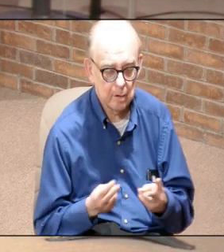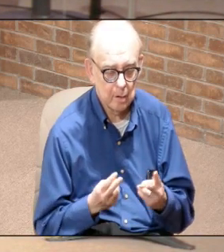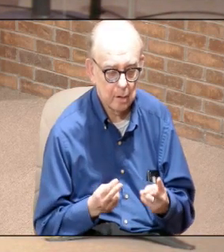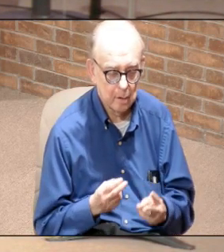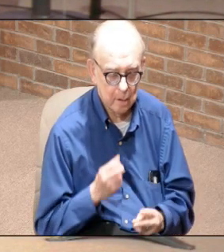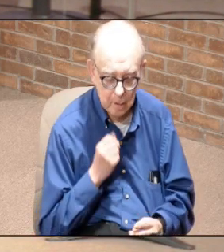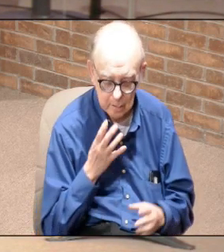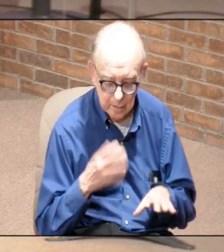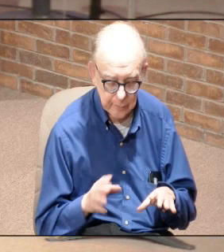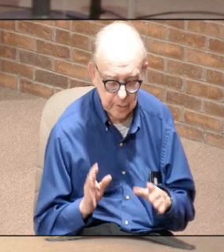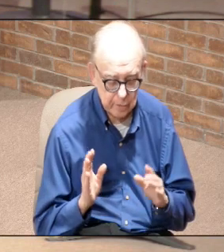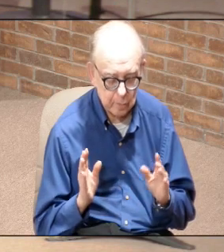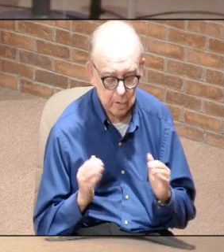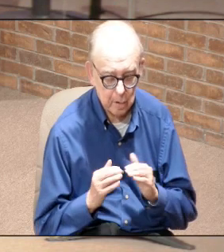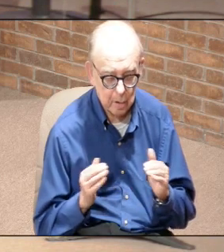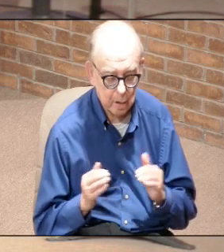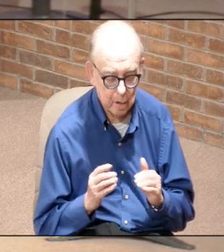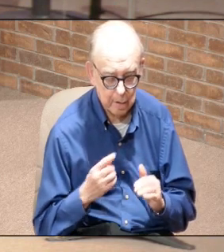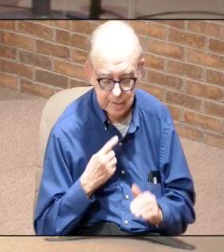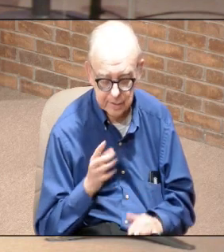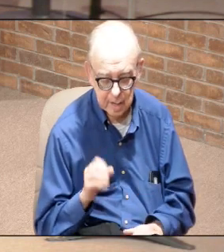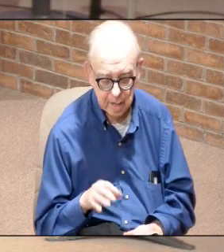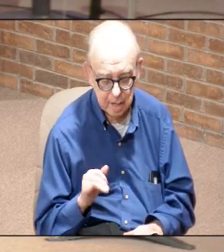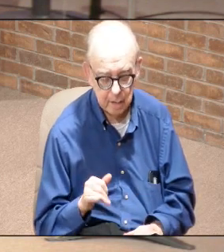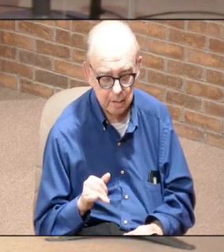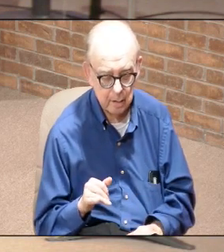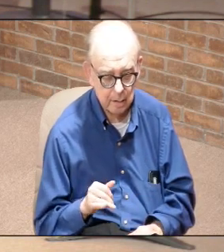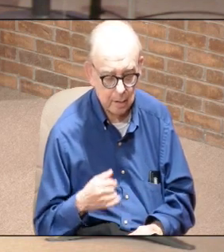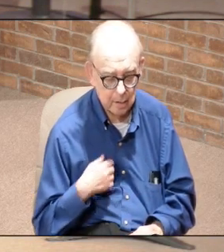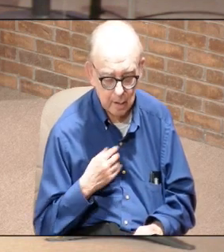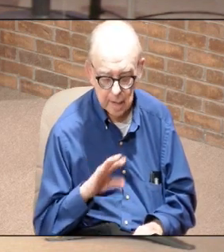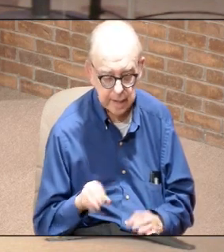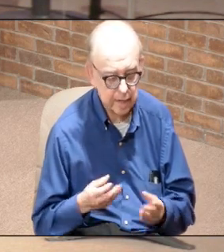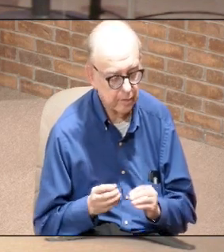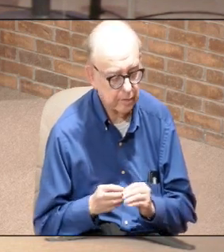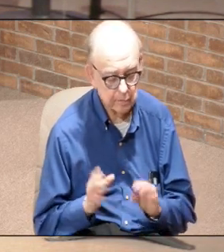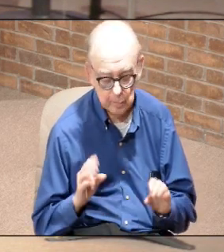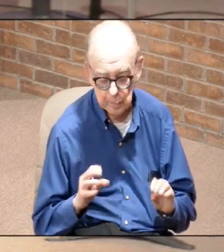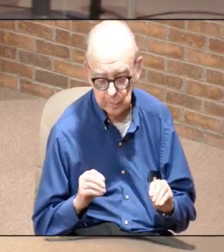Not finish one battle and say, hey, I can't do this anymore.